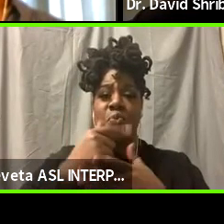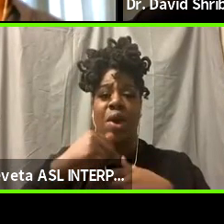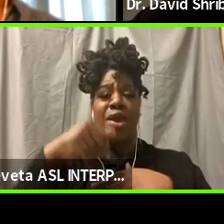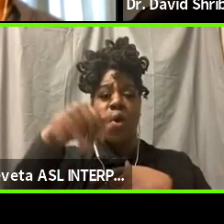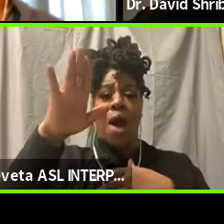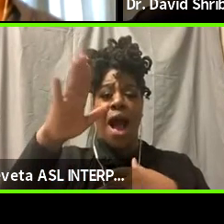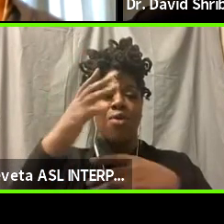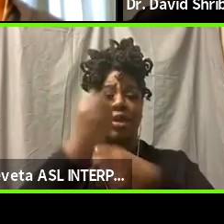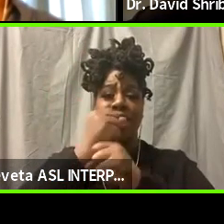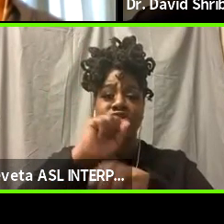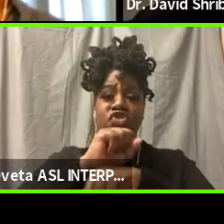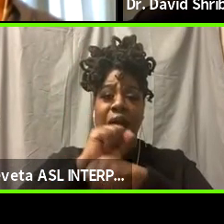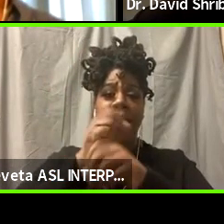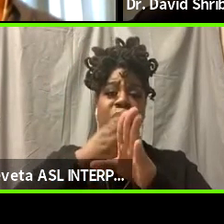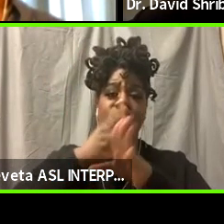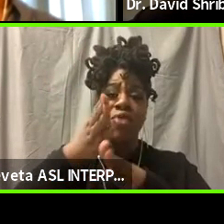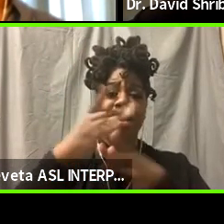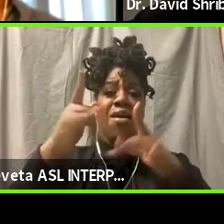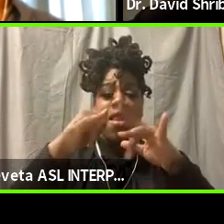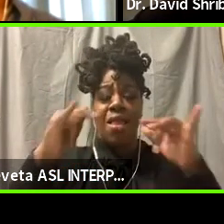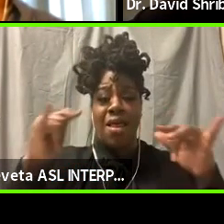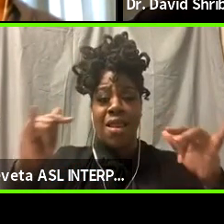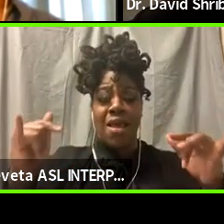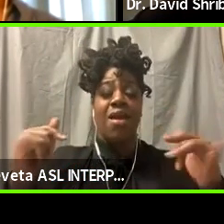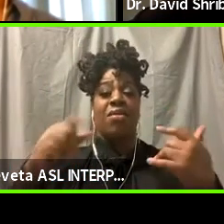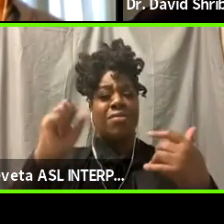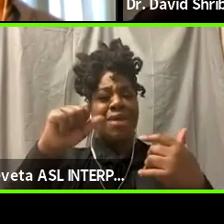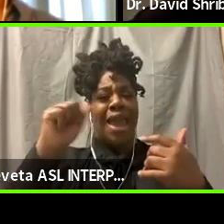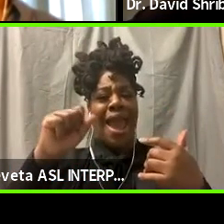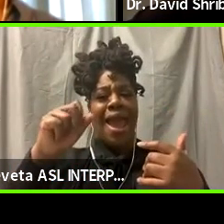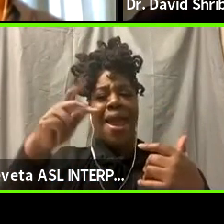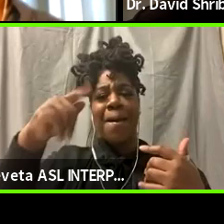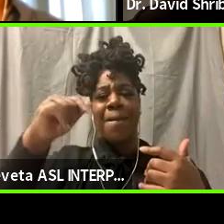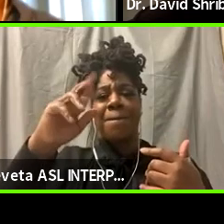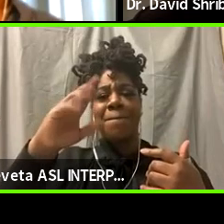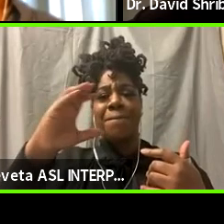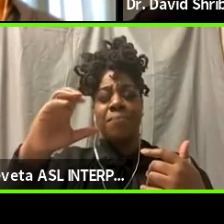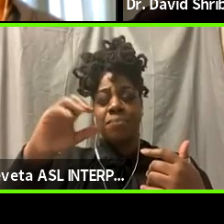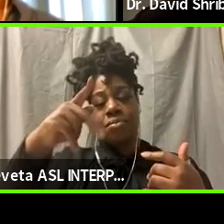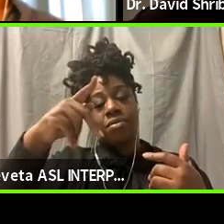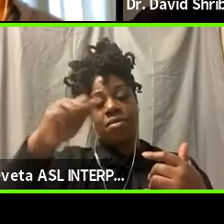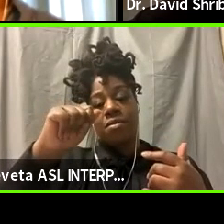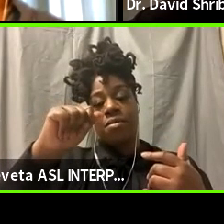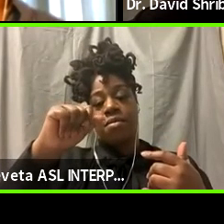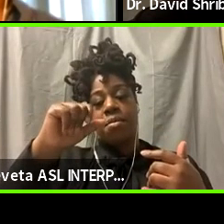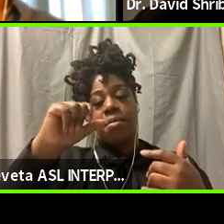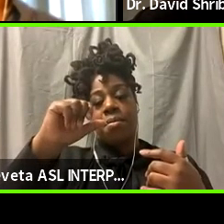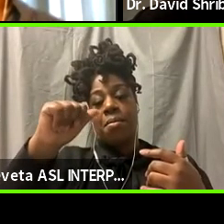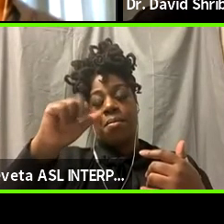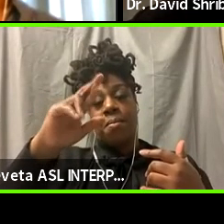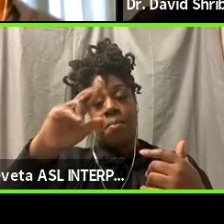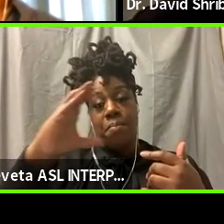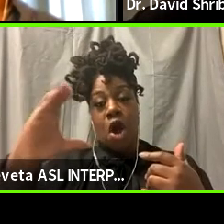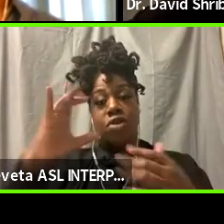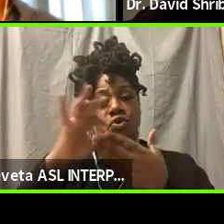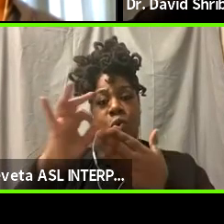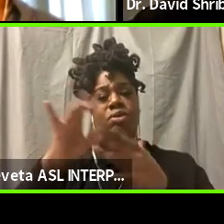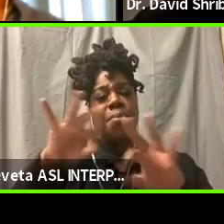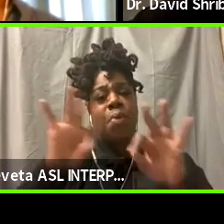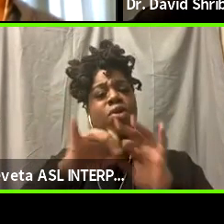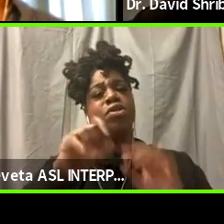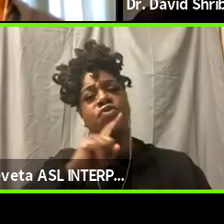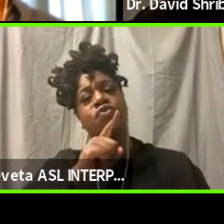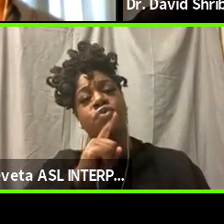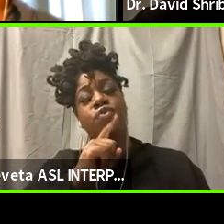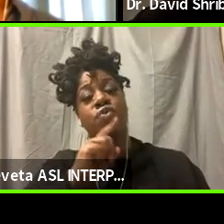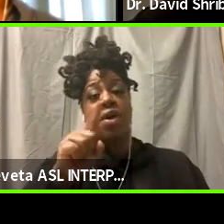very important, but when they go off and get a job, is it equally important that they understand how to